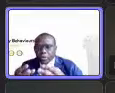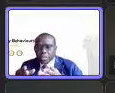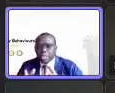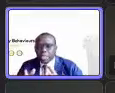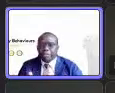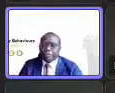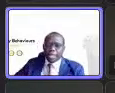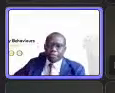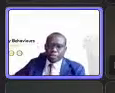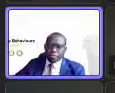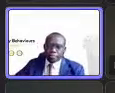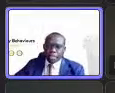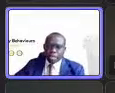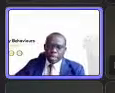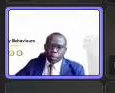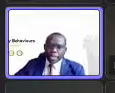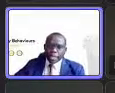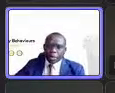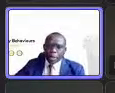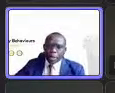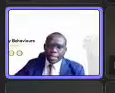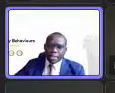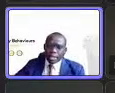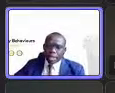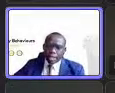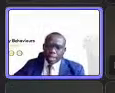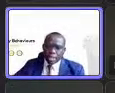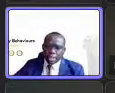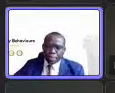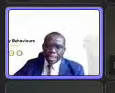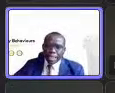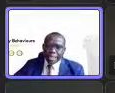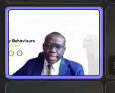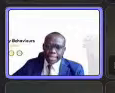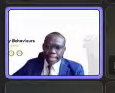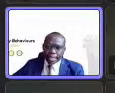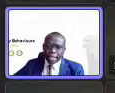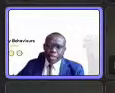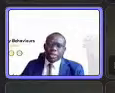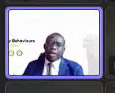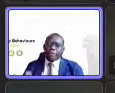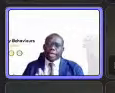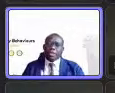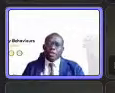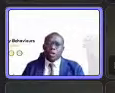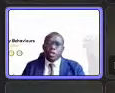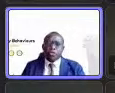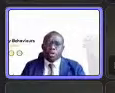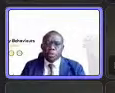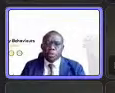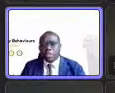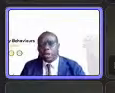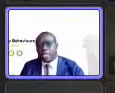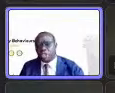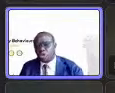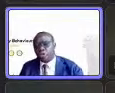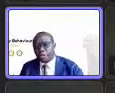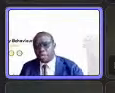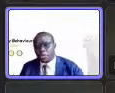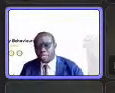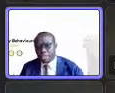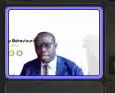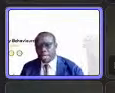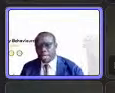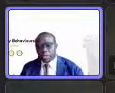the African continent 50 years from when the predecessor to the African Union was formed, which is the Organization